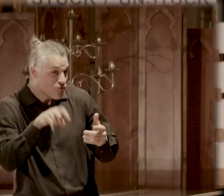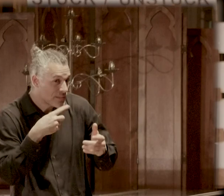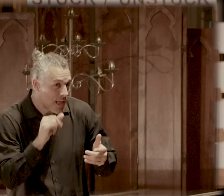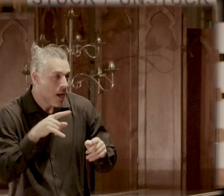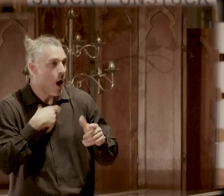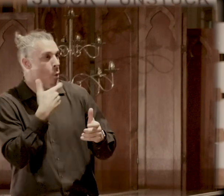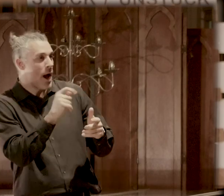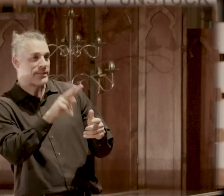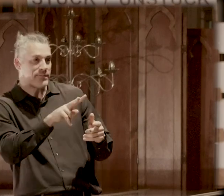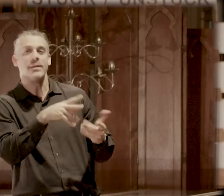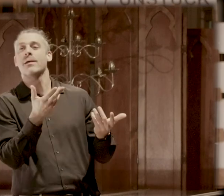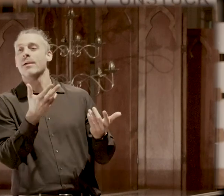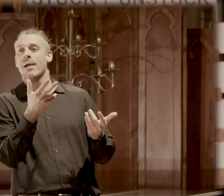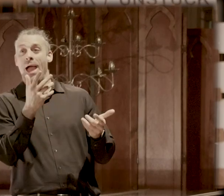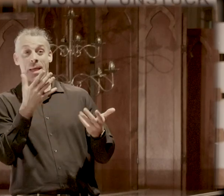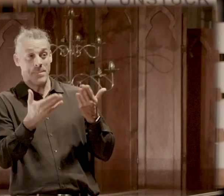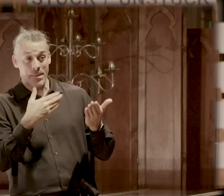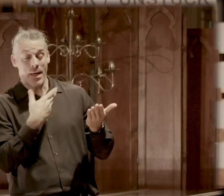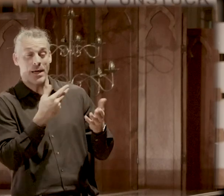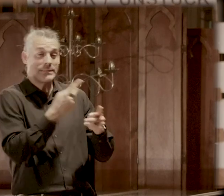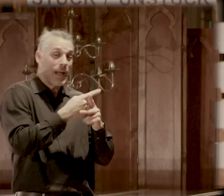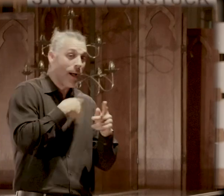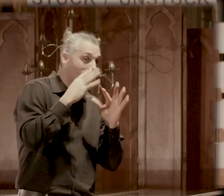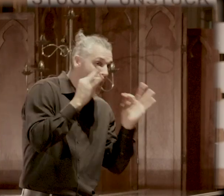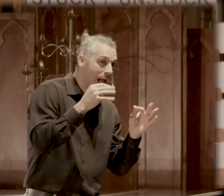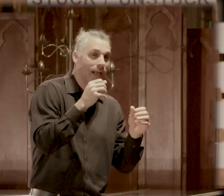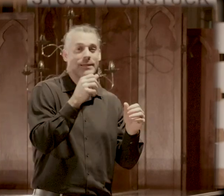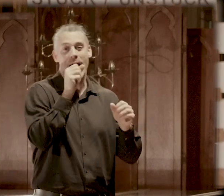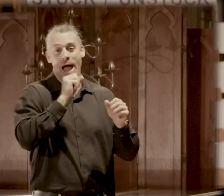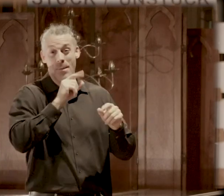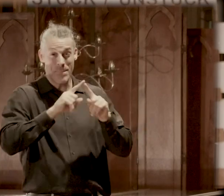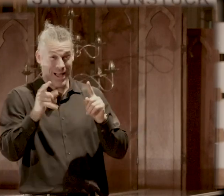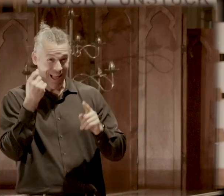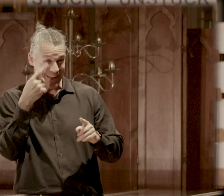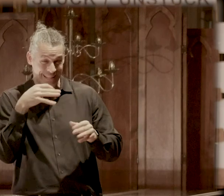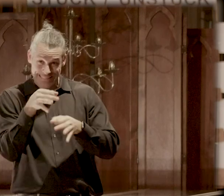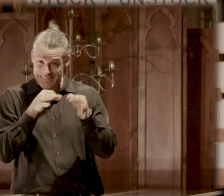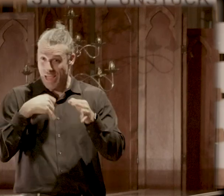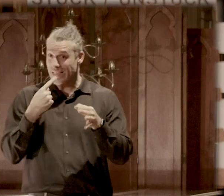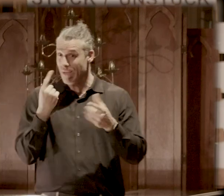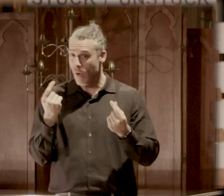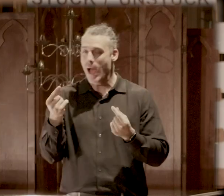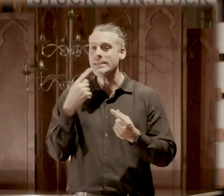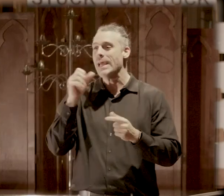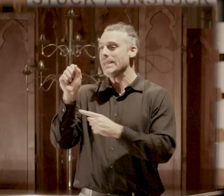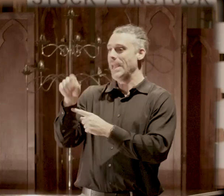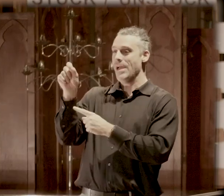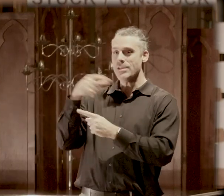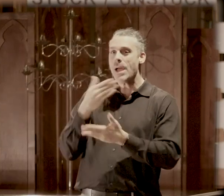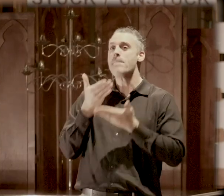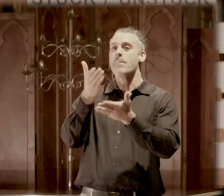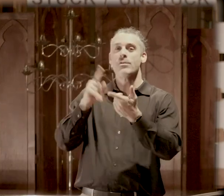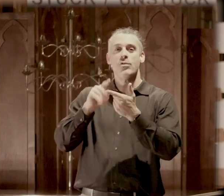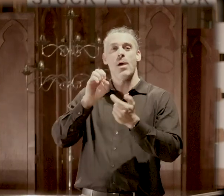I'm going to watch Netflix and kiss my cat and eat some ice cream. But instead I said, yes, you may